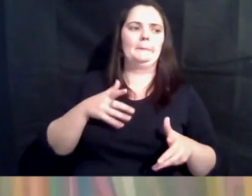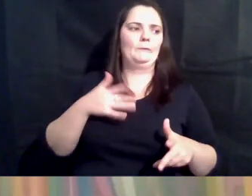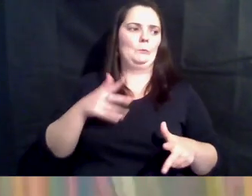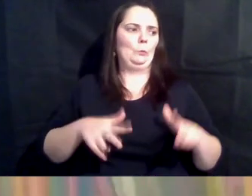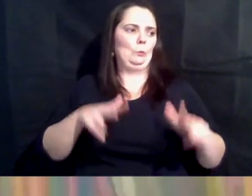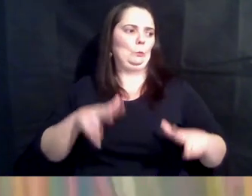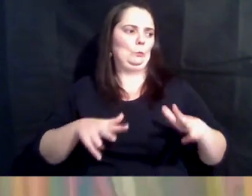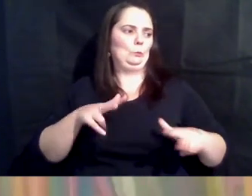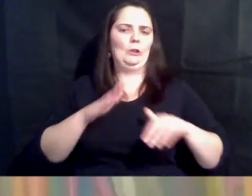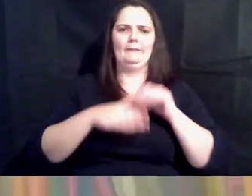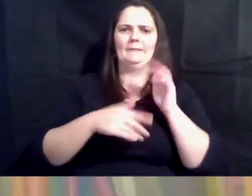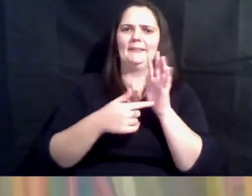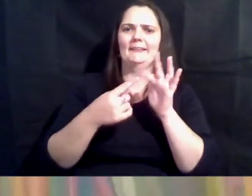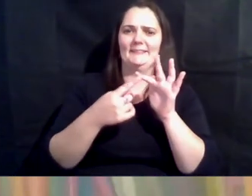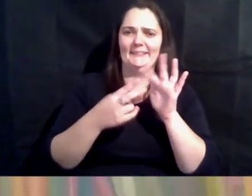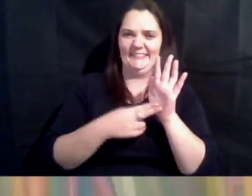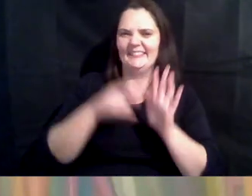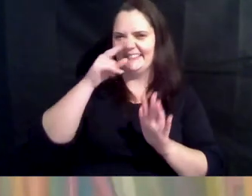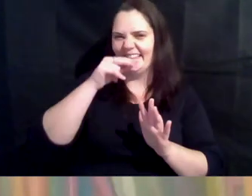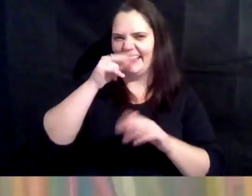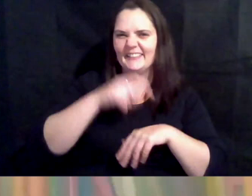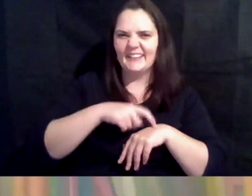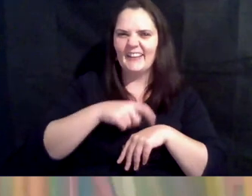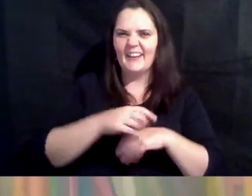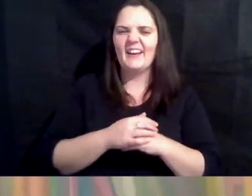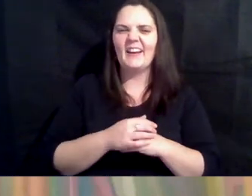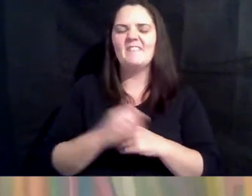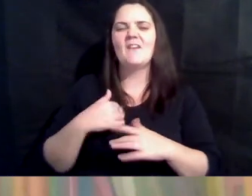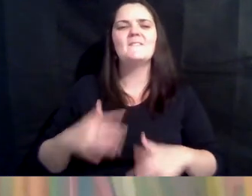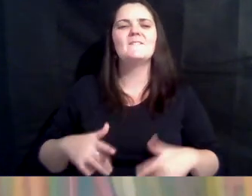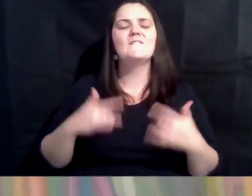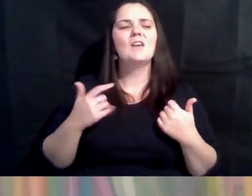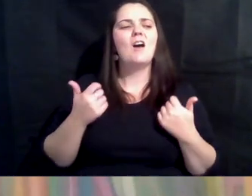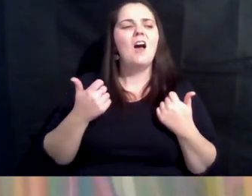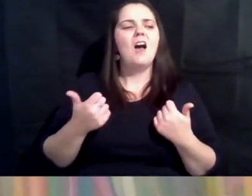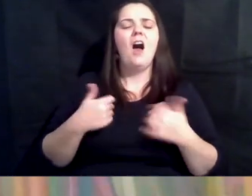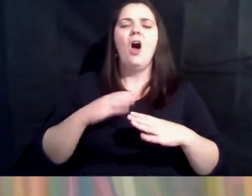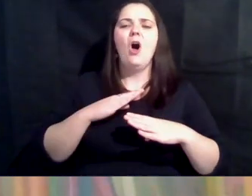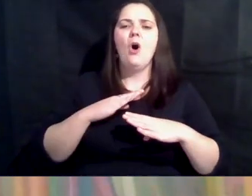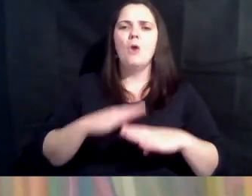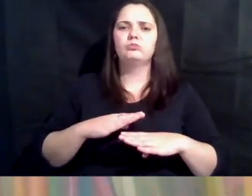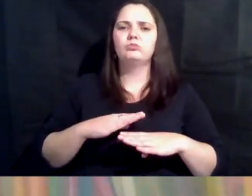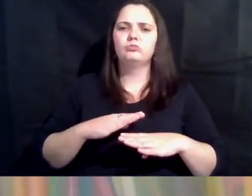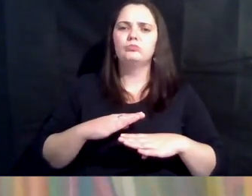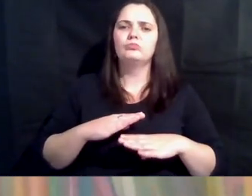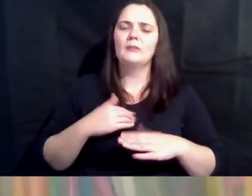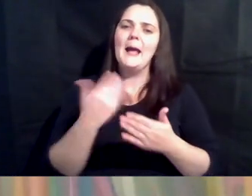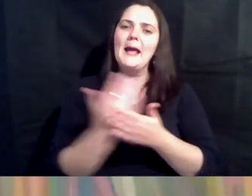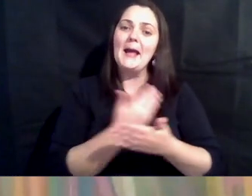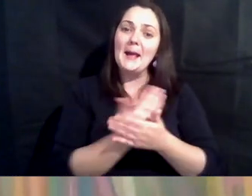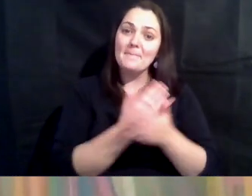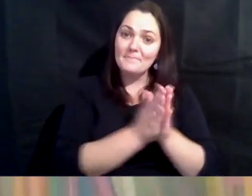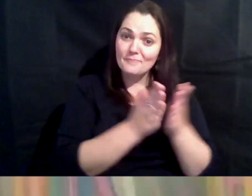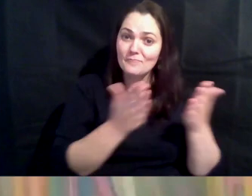and things like that. And I always kind of found solace in keeping a diary and keeping a record of what I was going through, no matter